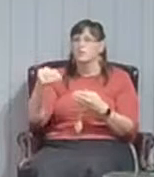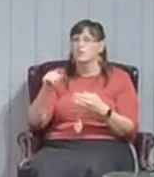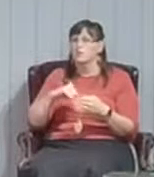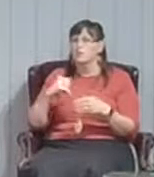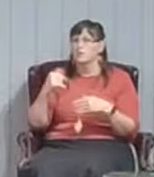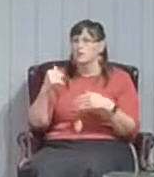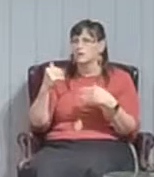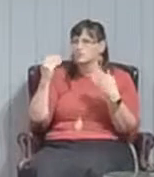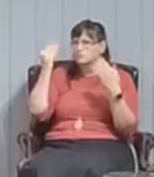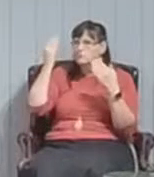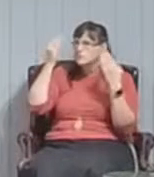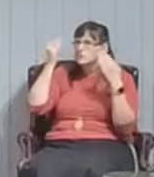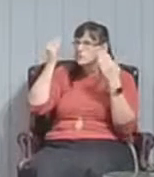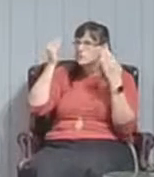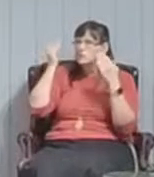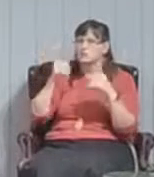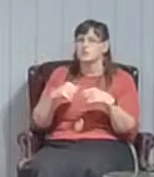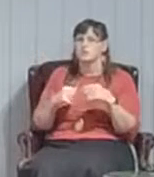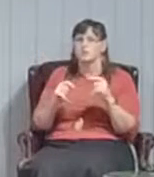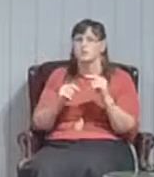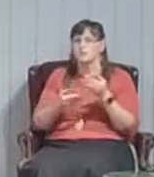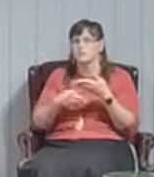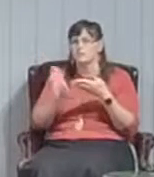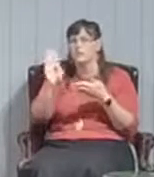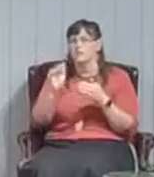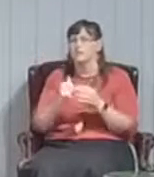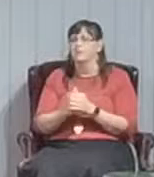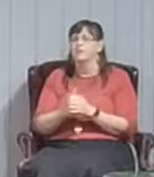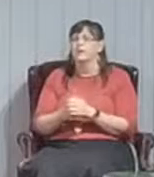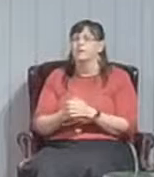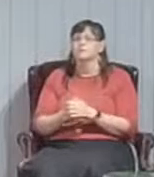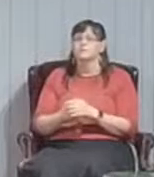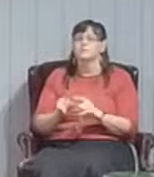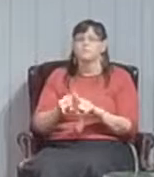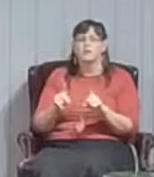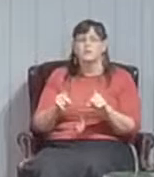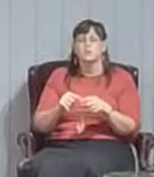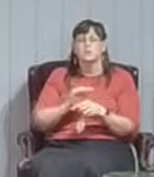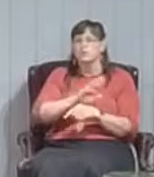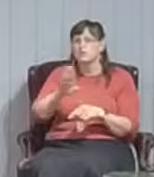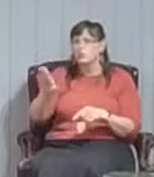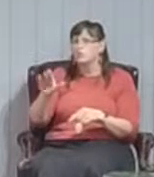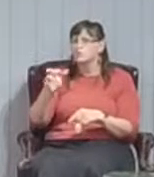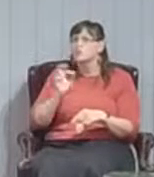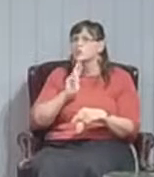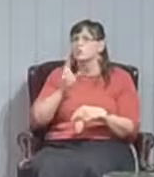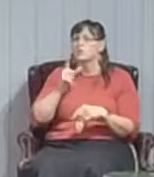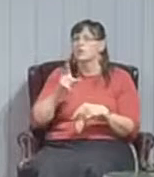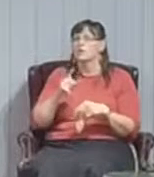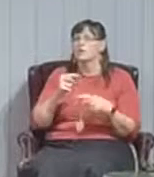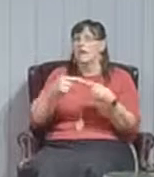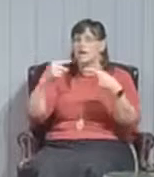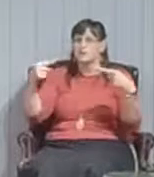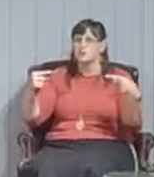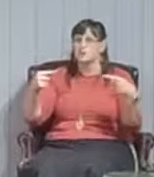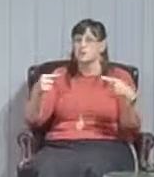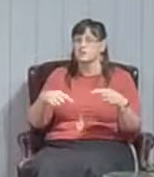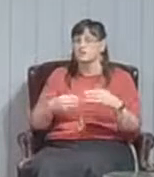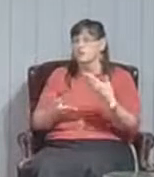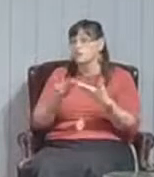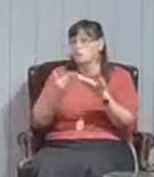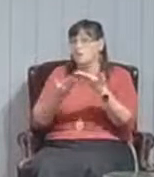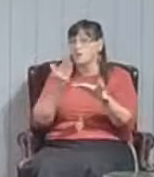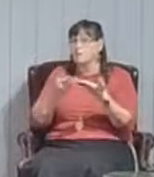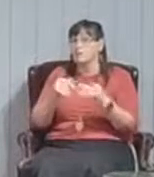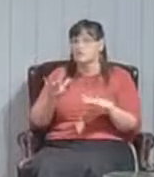forth and got rid of him. But I'm just saying, you know, those who are the adversaries, they might be that you'd like them really well,